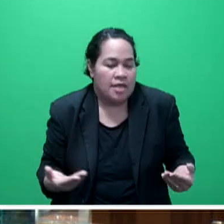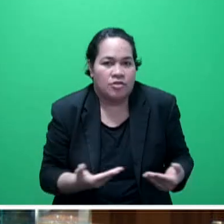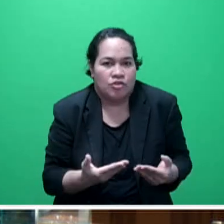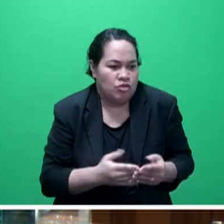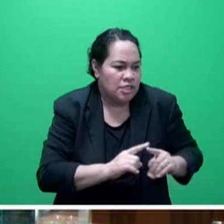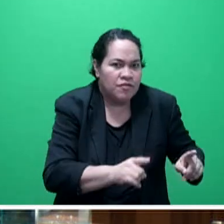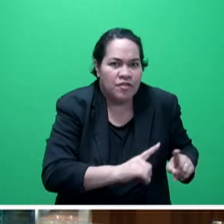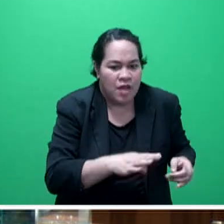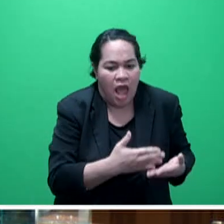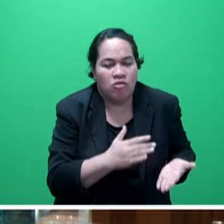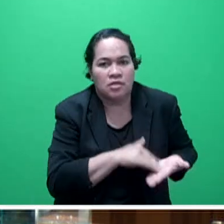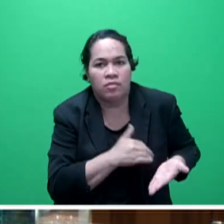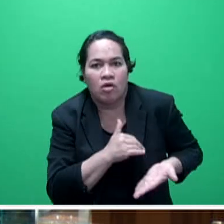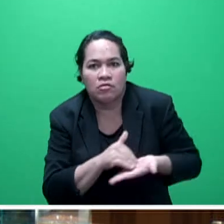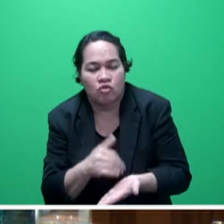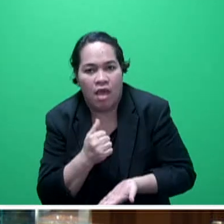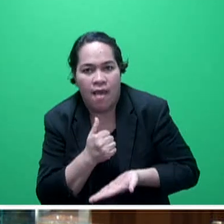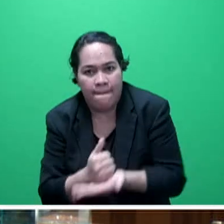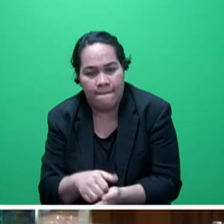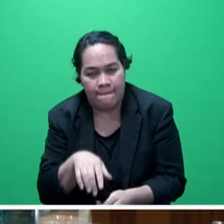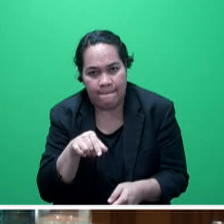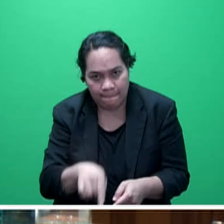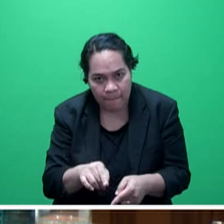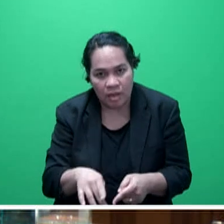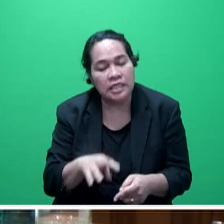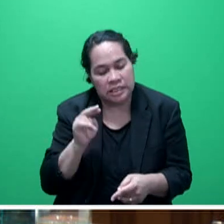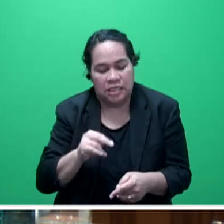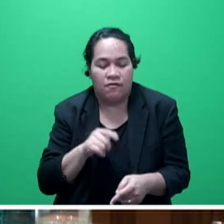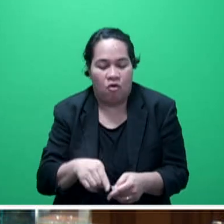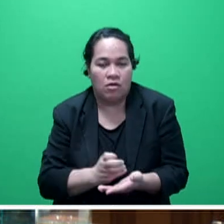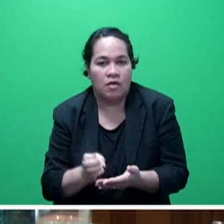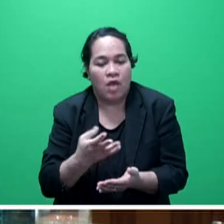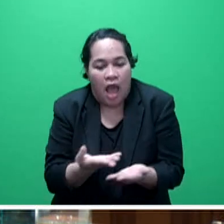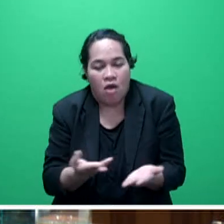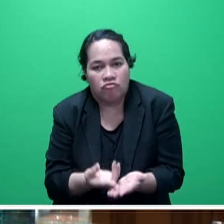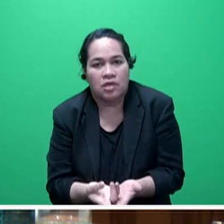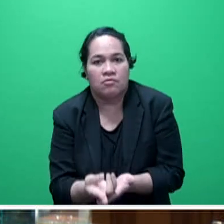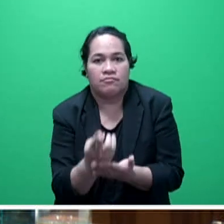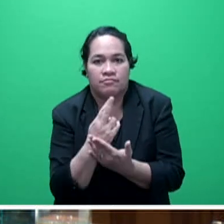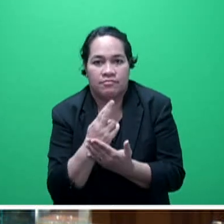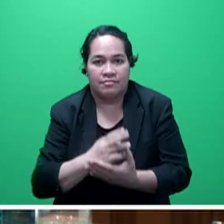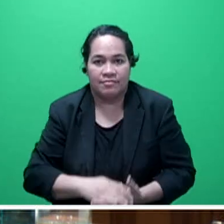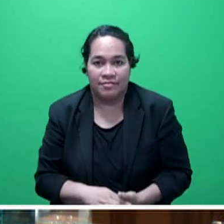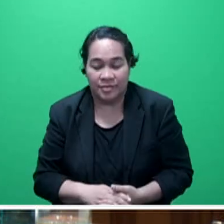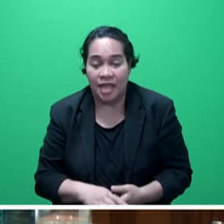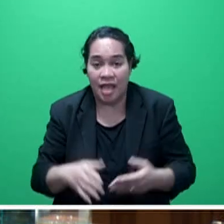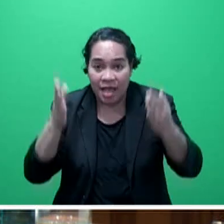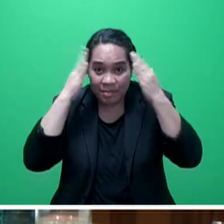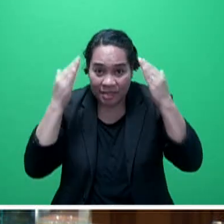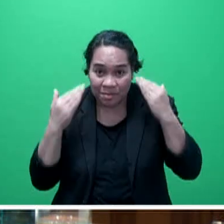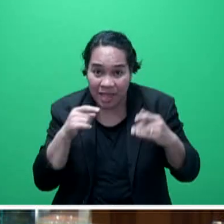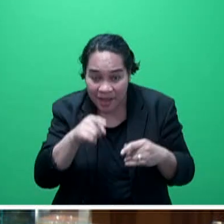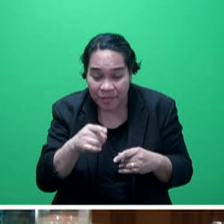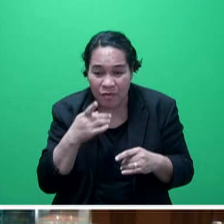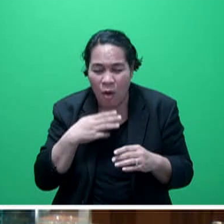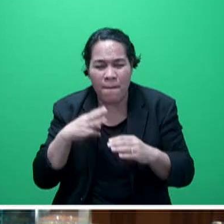incentives that are absolutely needed for the economic recovery. Mr. Speaker, sir, from the media